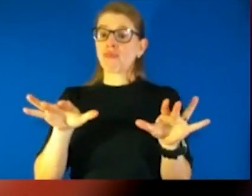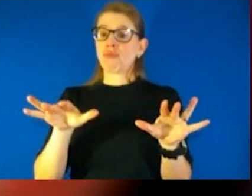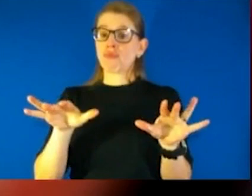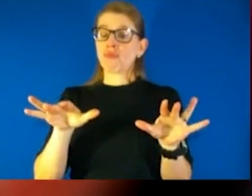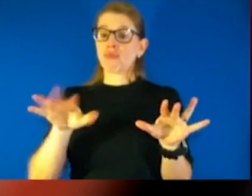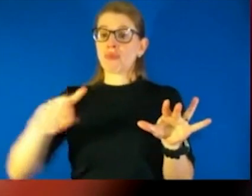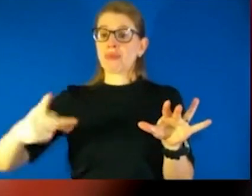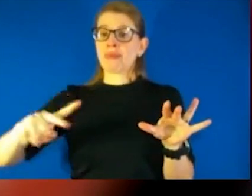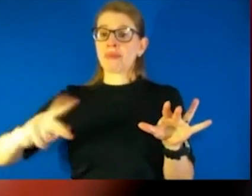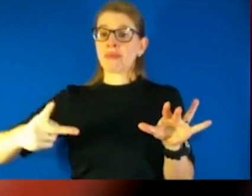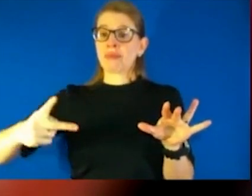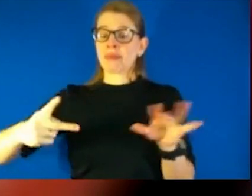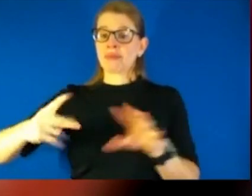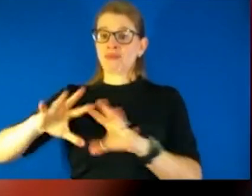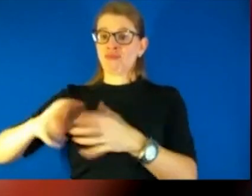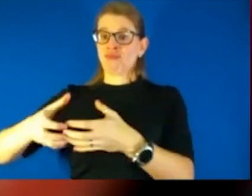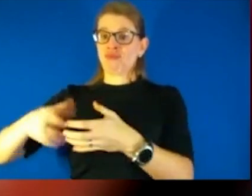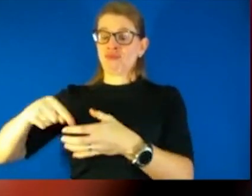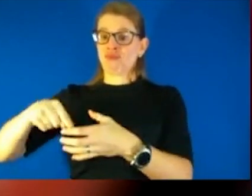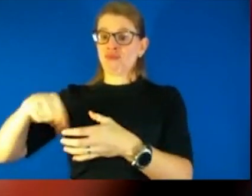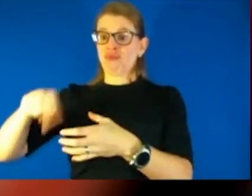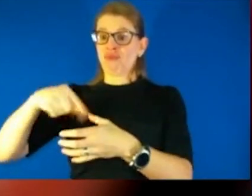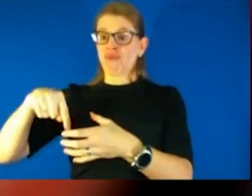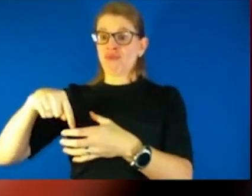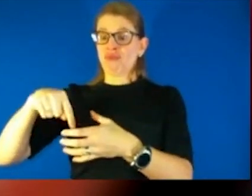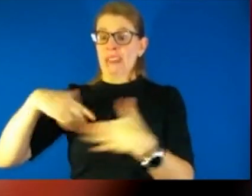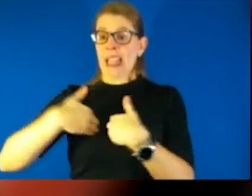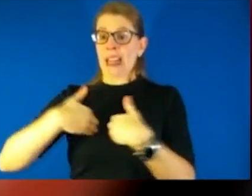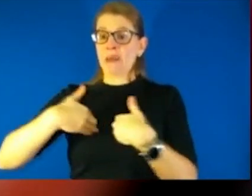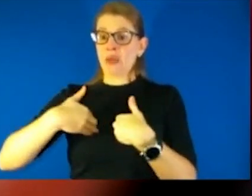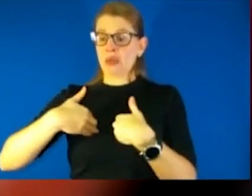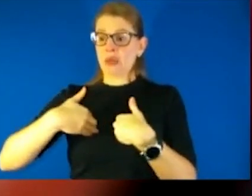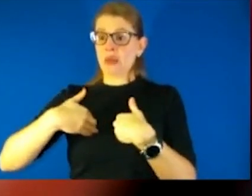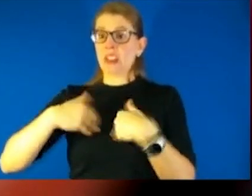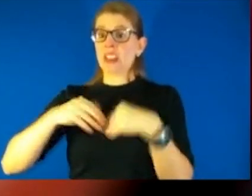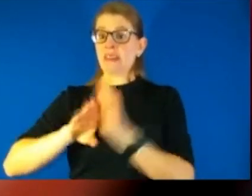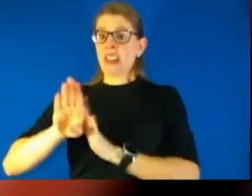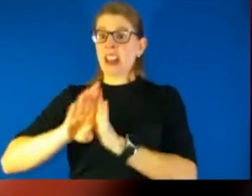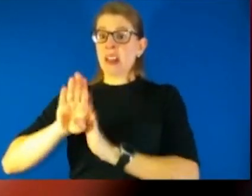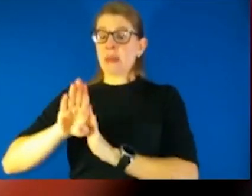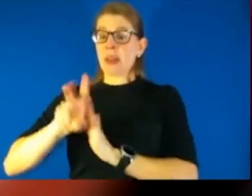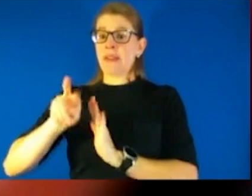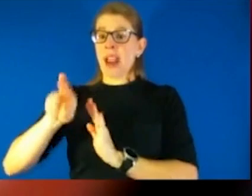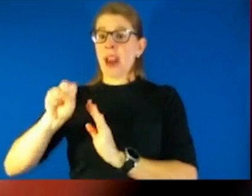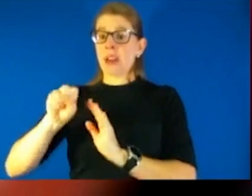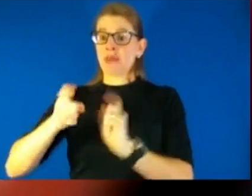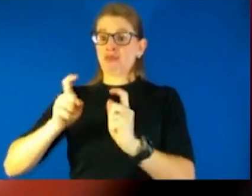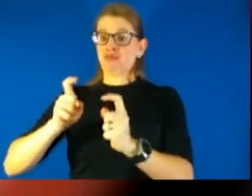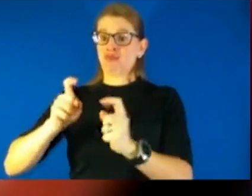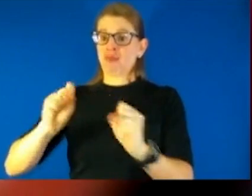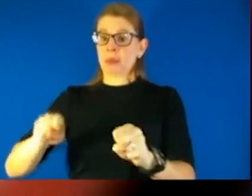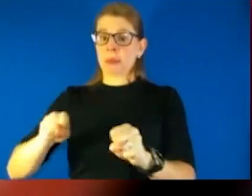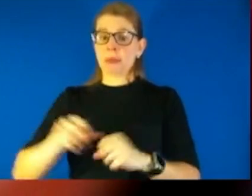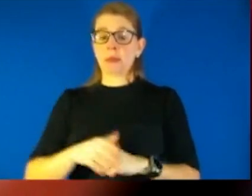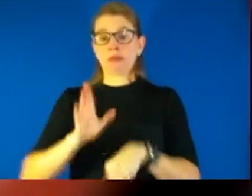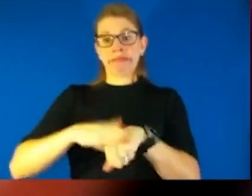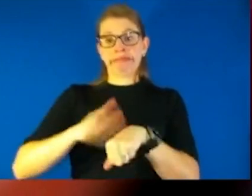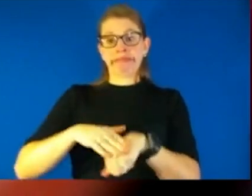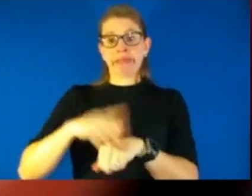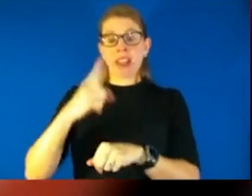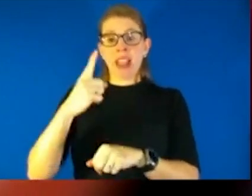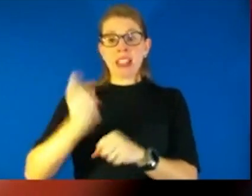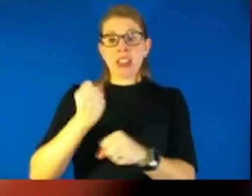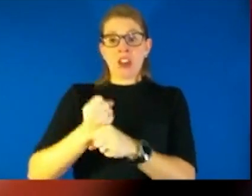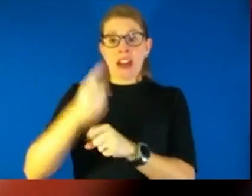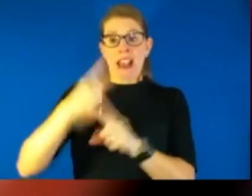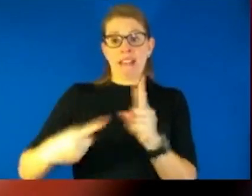secondary reservoir in an animal species. And this is what we warned about already 1.5 years ago. And when